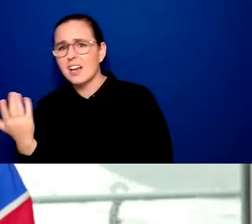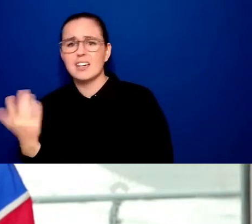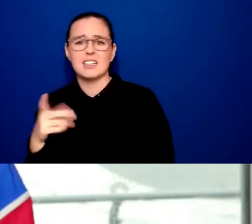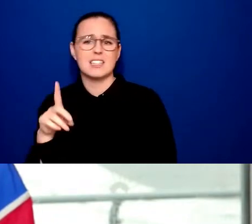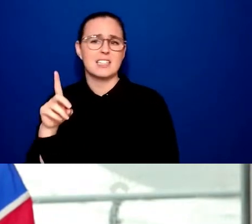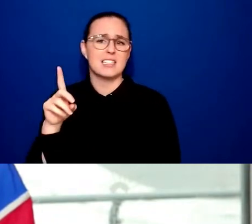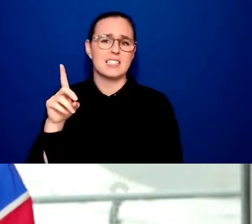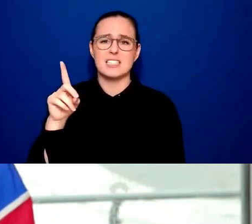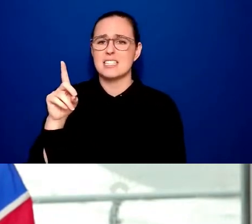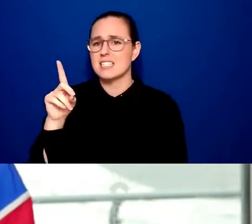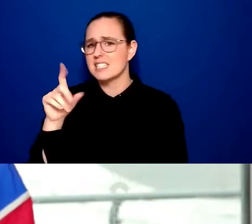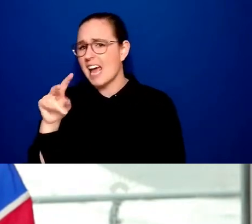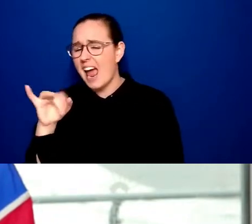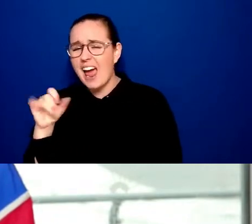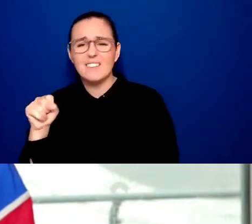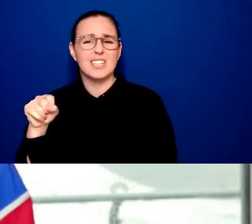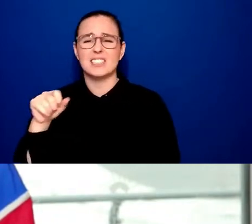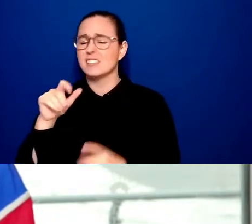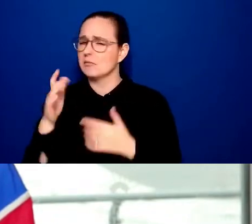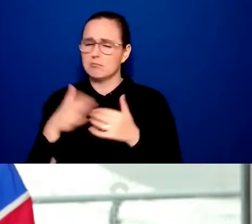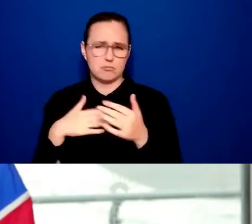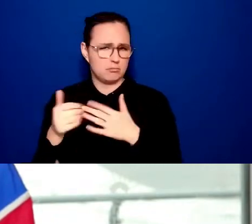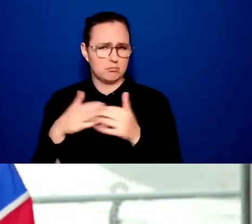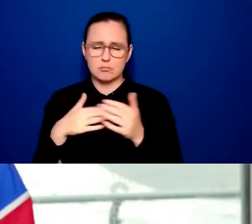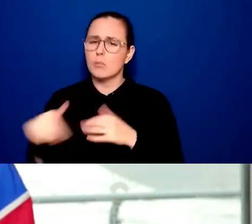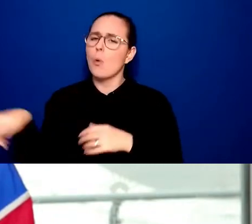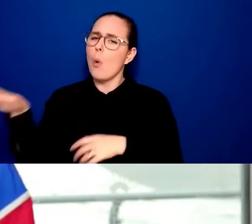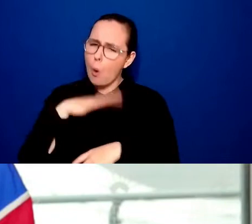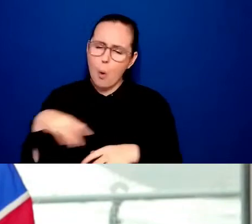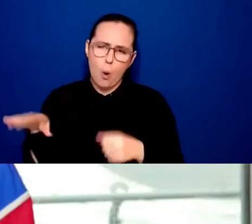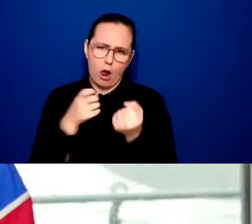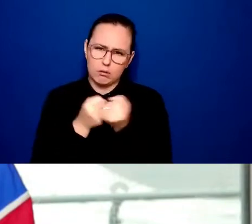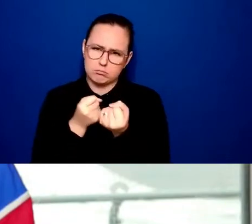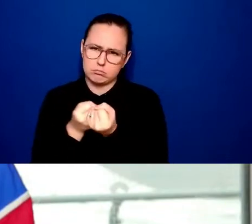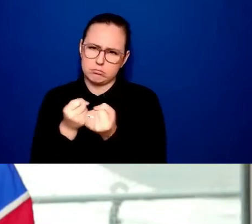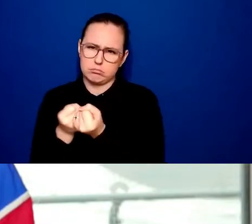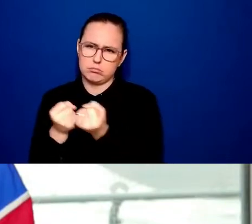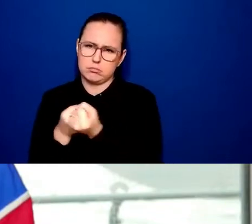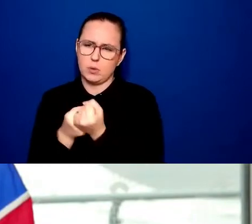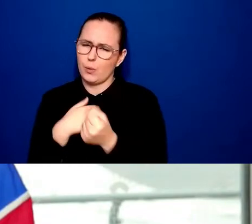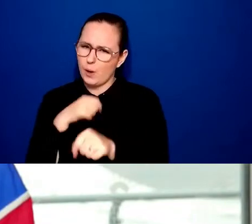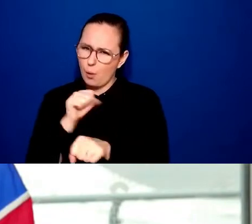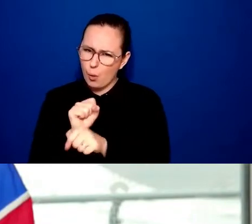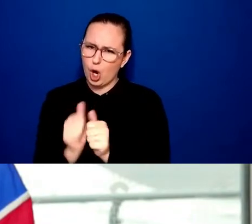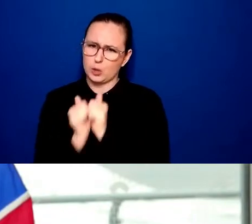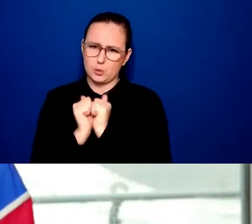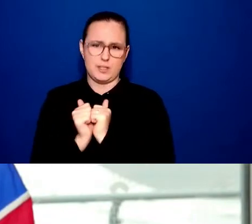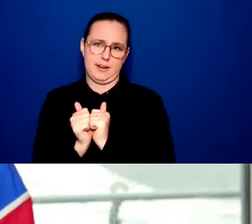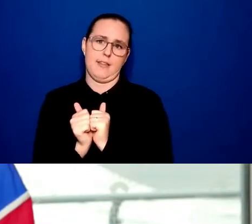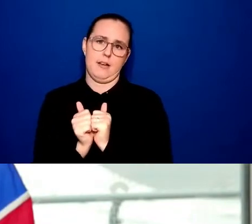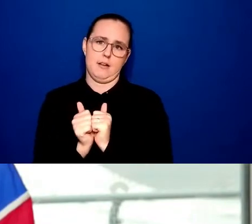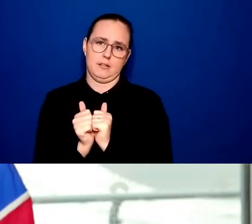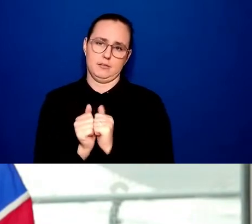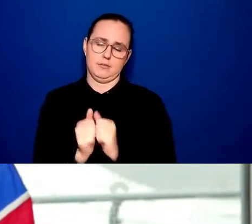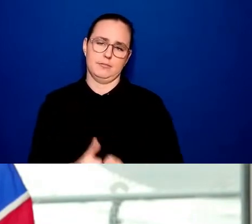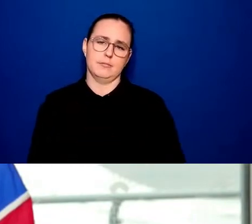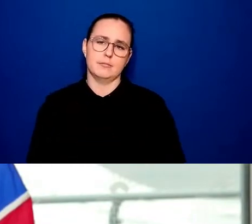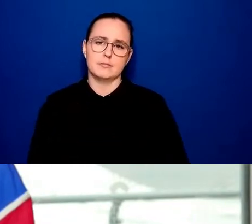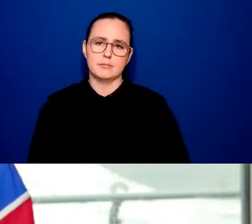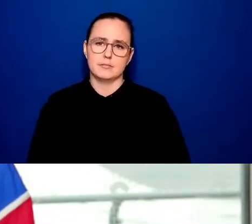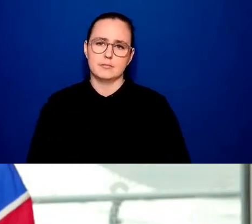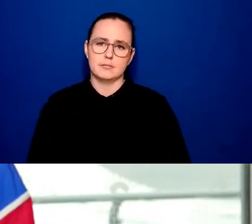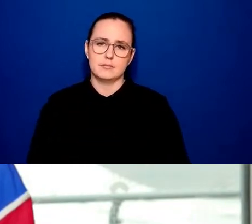Mike Bernier and Coralie Oakes and others. So we're all working together. We all see that every single